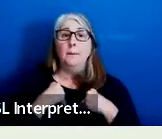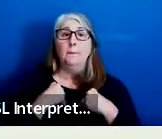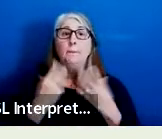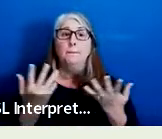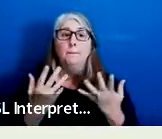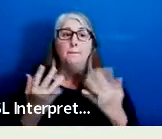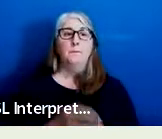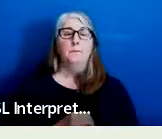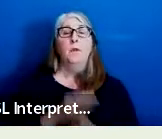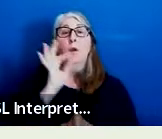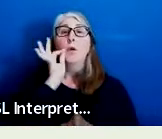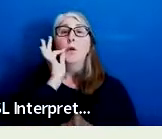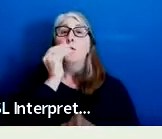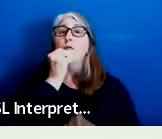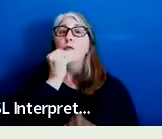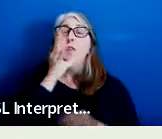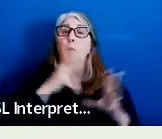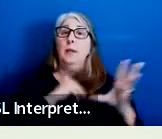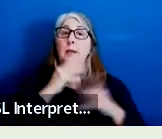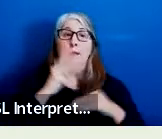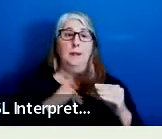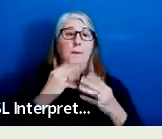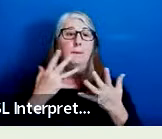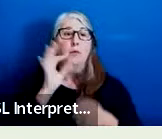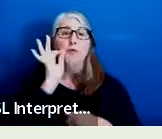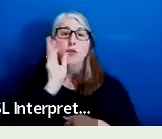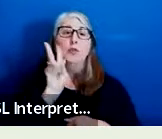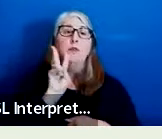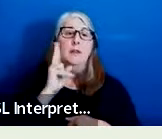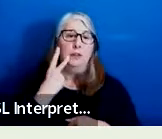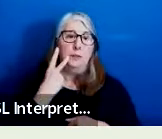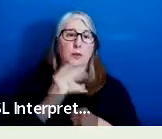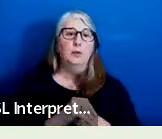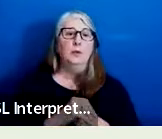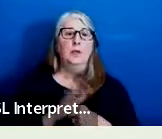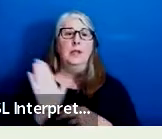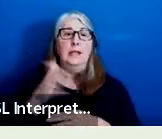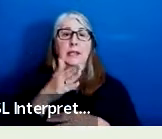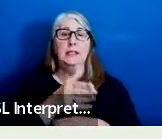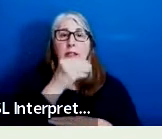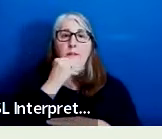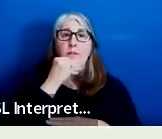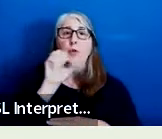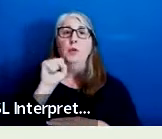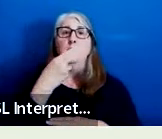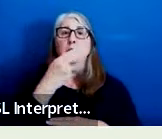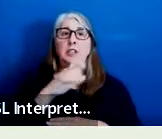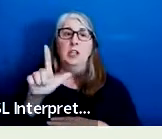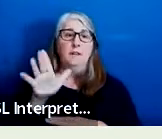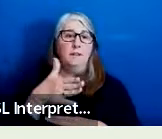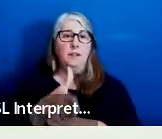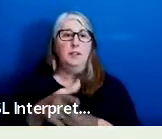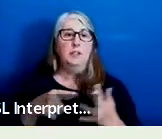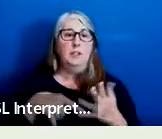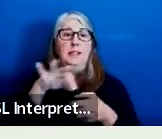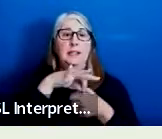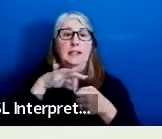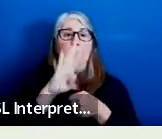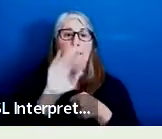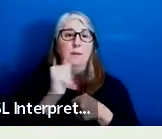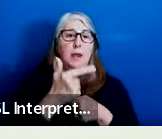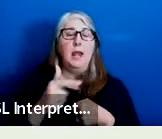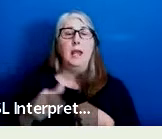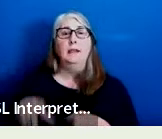Acceptable food items include fruits and vegetables, seafood and shellfish, tea bags and loose